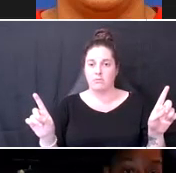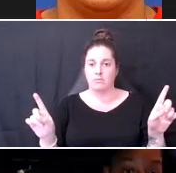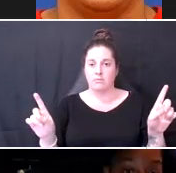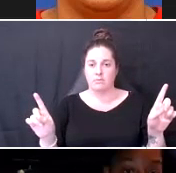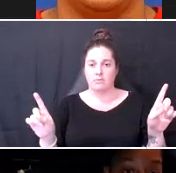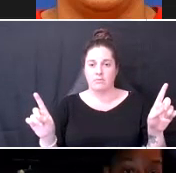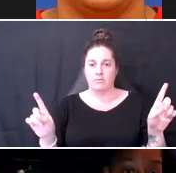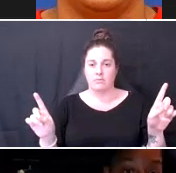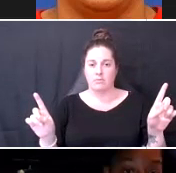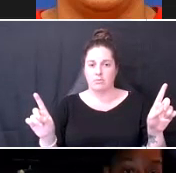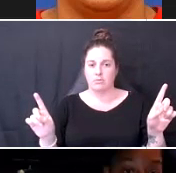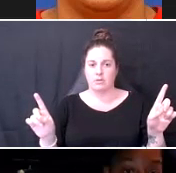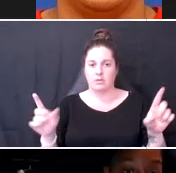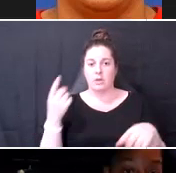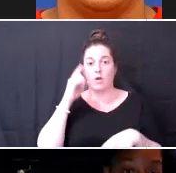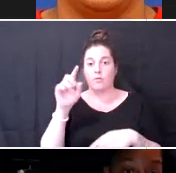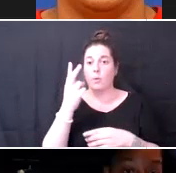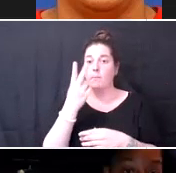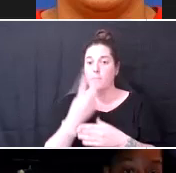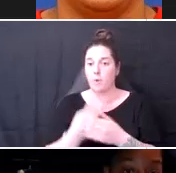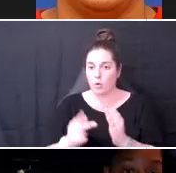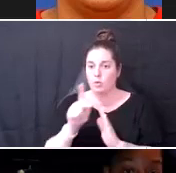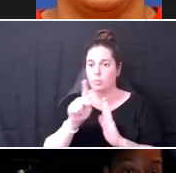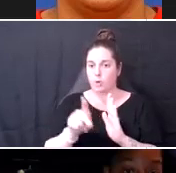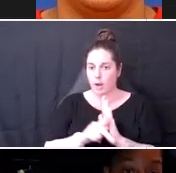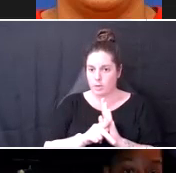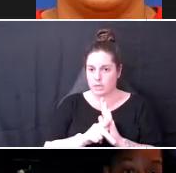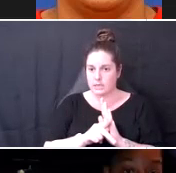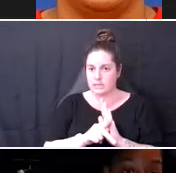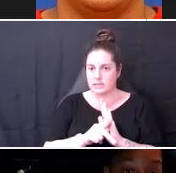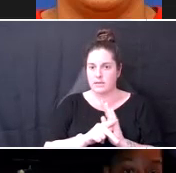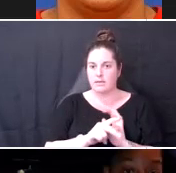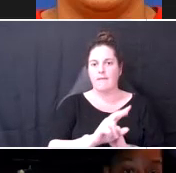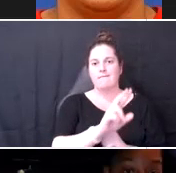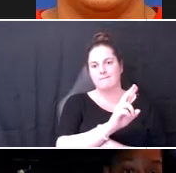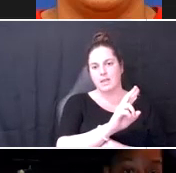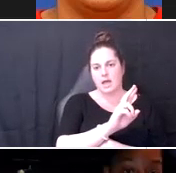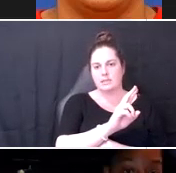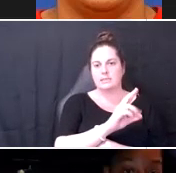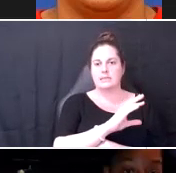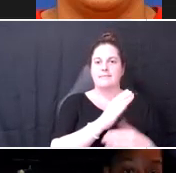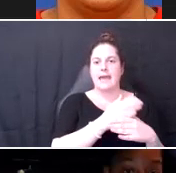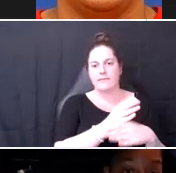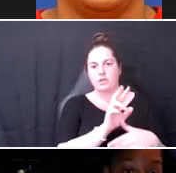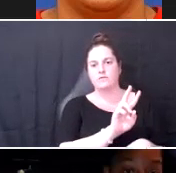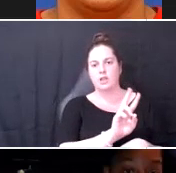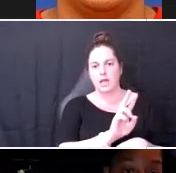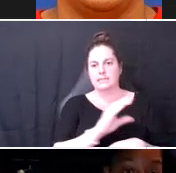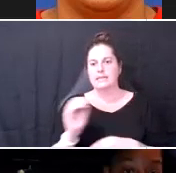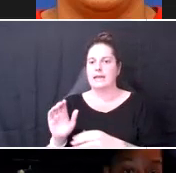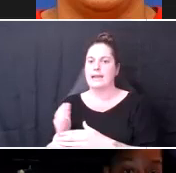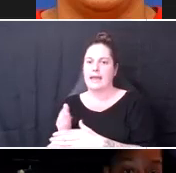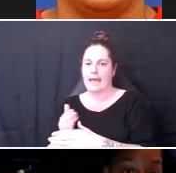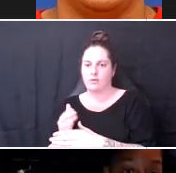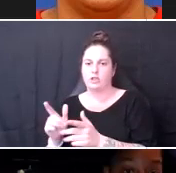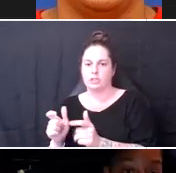Now, for both of these properties, velocity and speed, or average velocity and average speed,